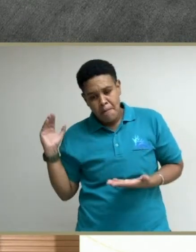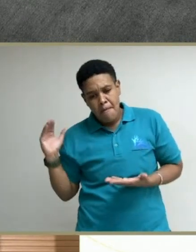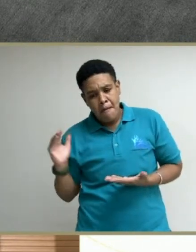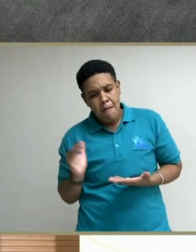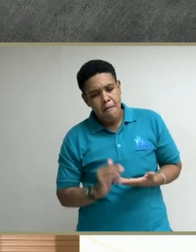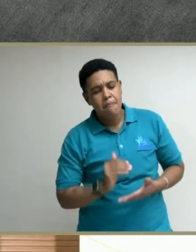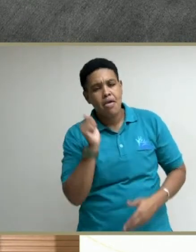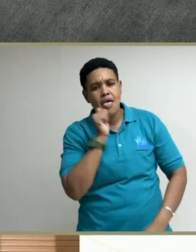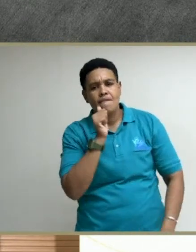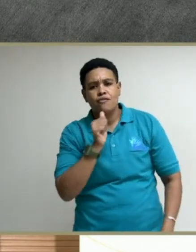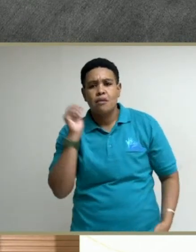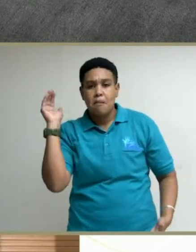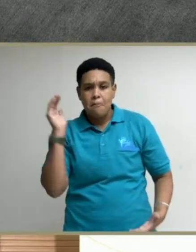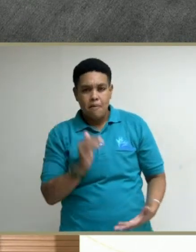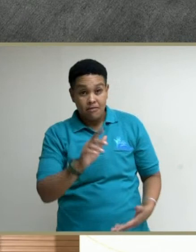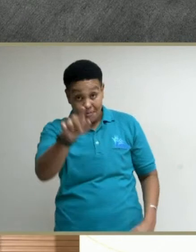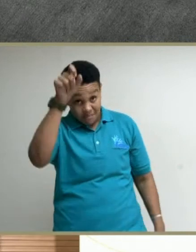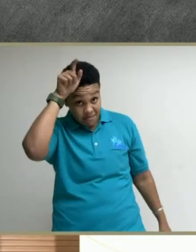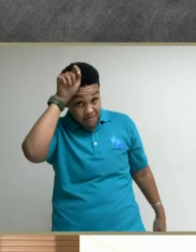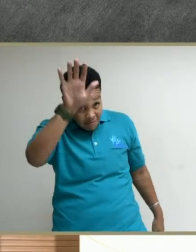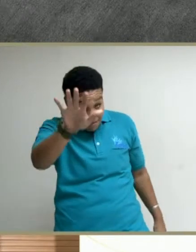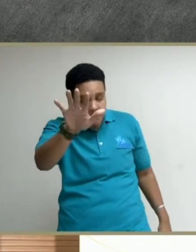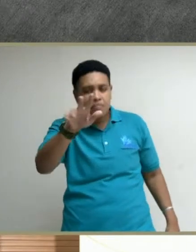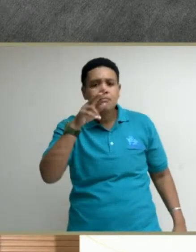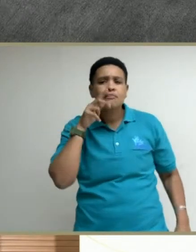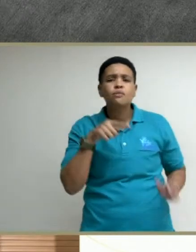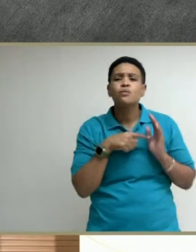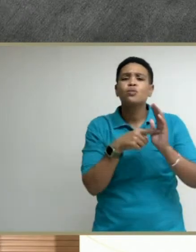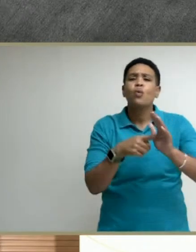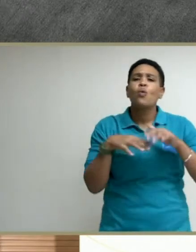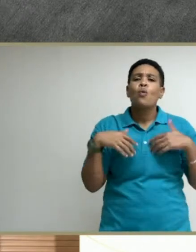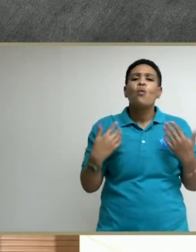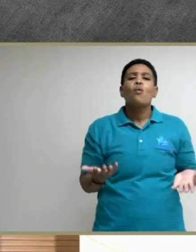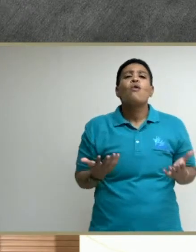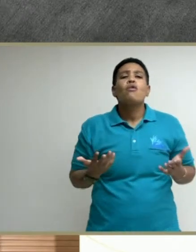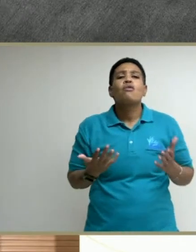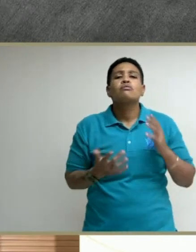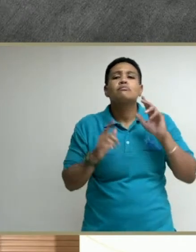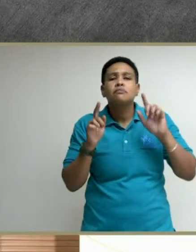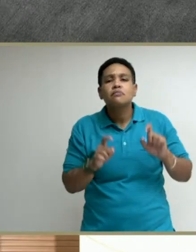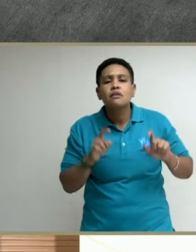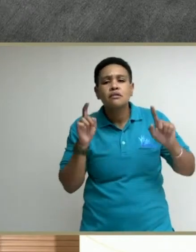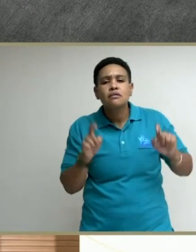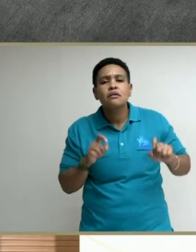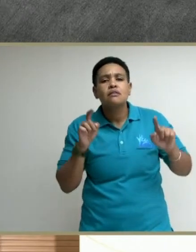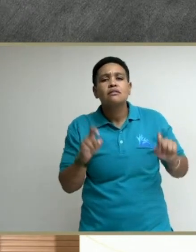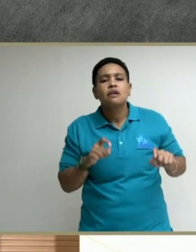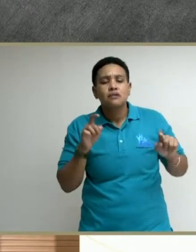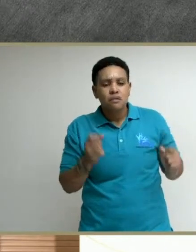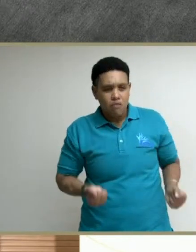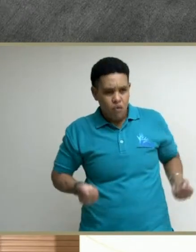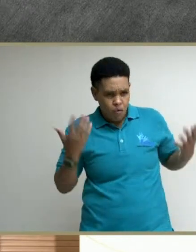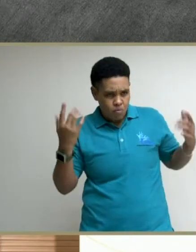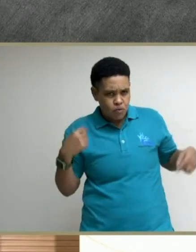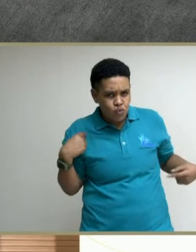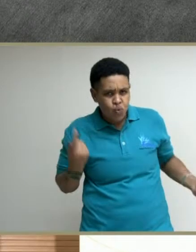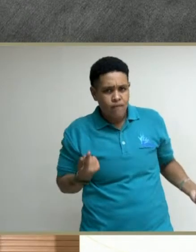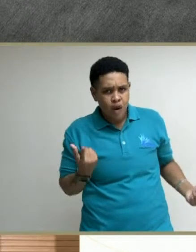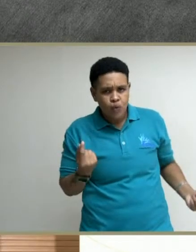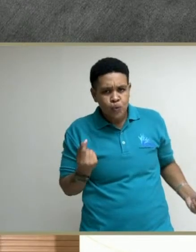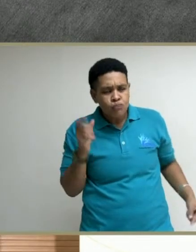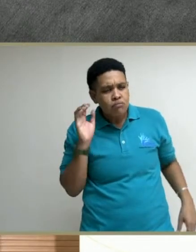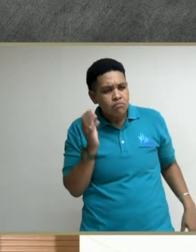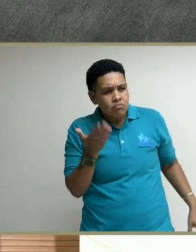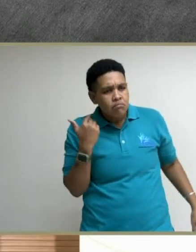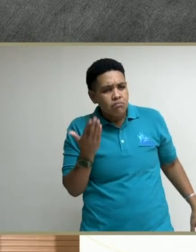day. This, of course, is a reflective of the number of tests that are being done, and we have noticed that